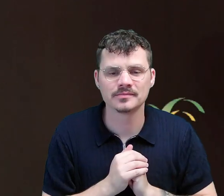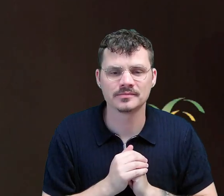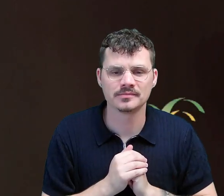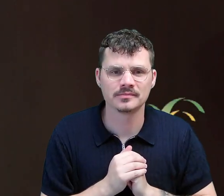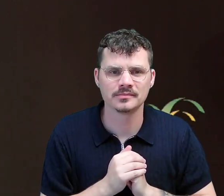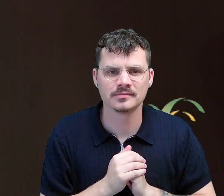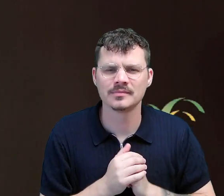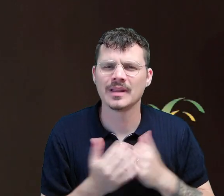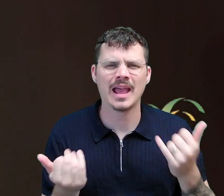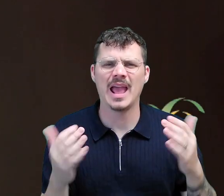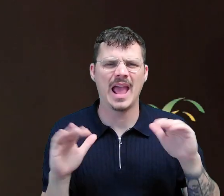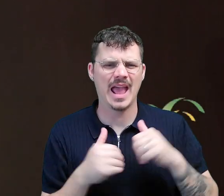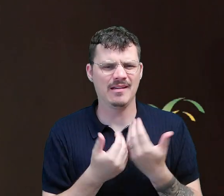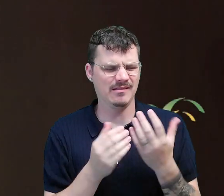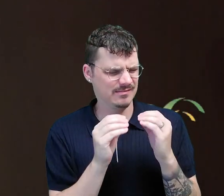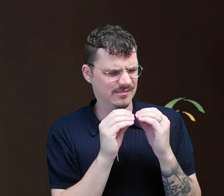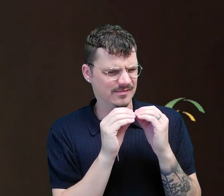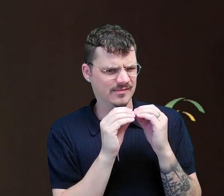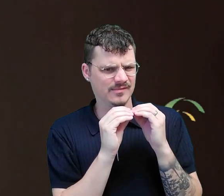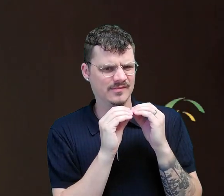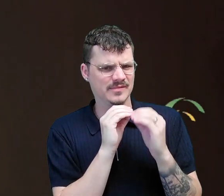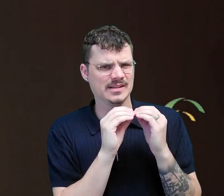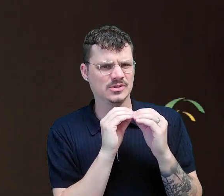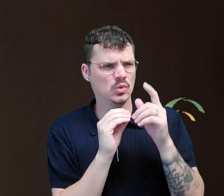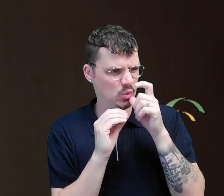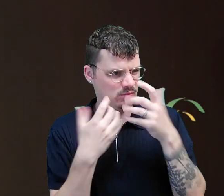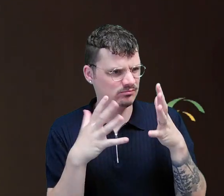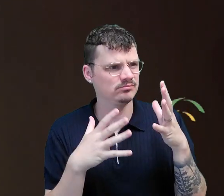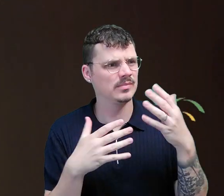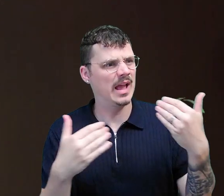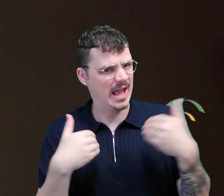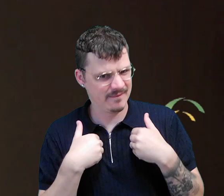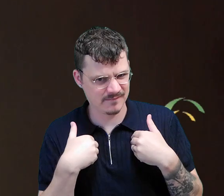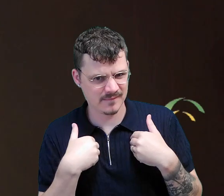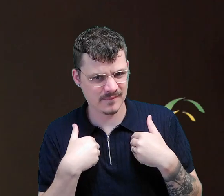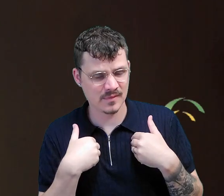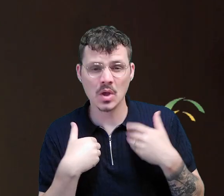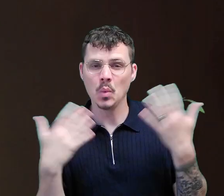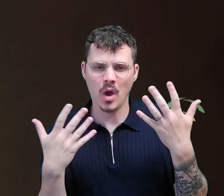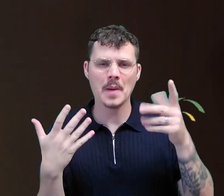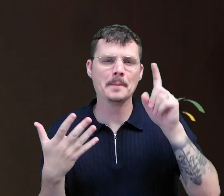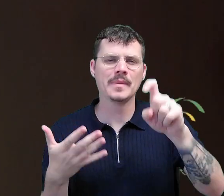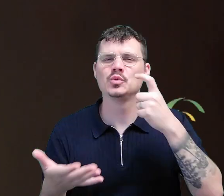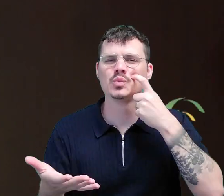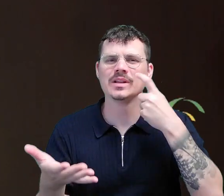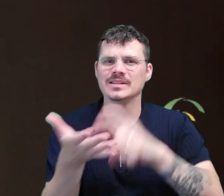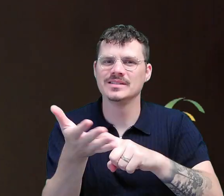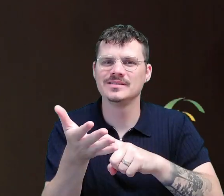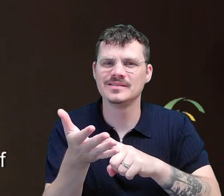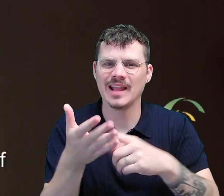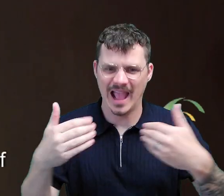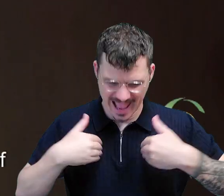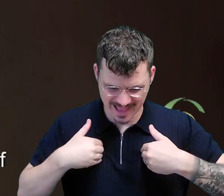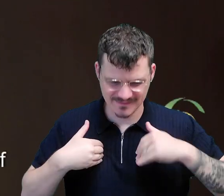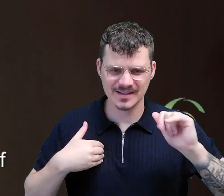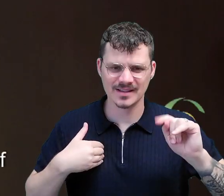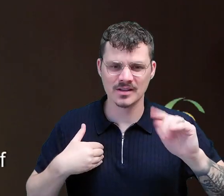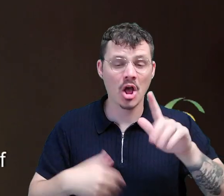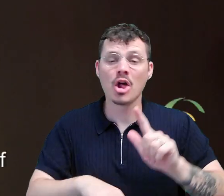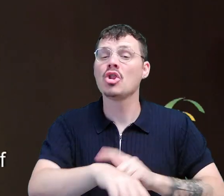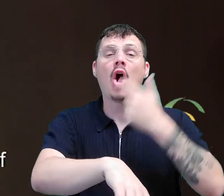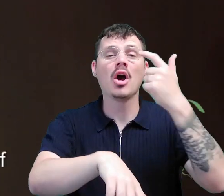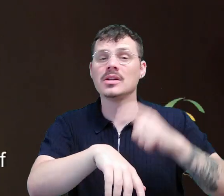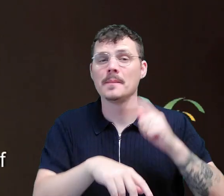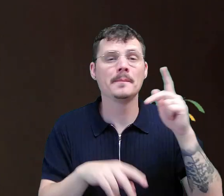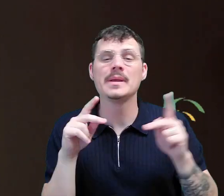encephalopathy. Now, what is the fix for a person who has it? The first step is recognition. For a long time,